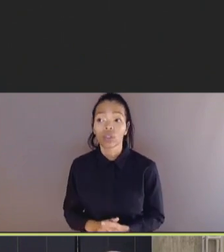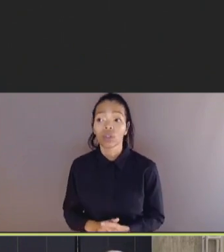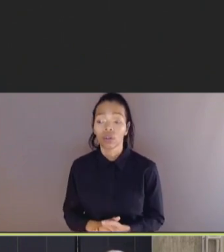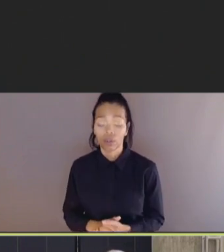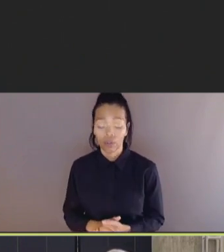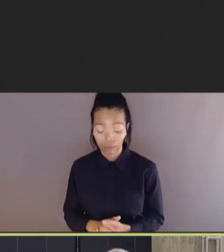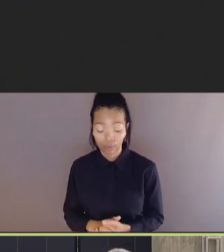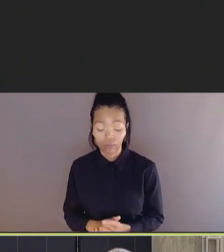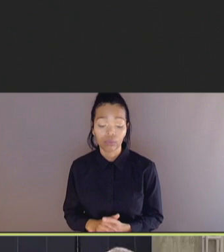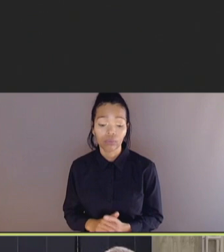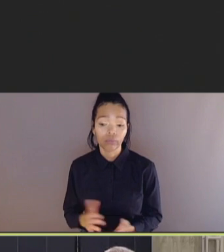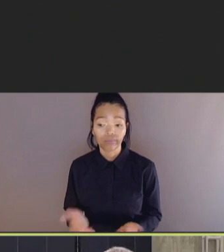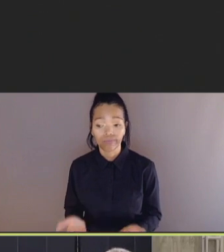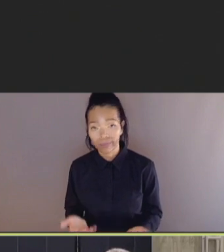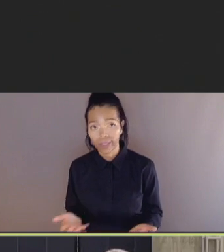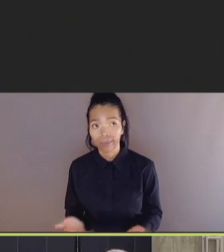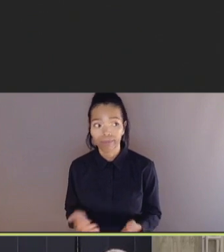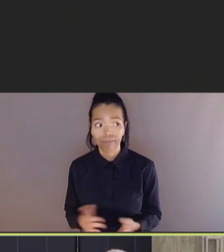us going toward